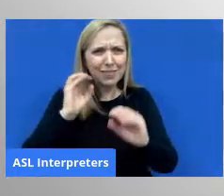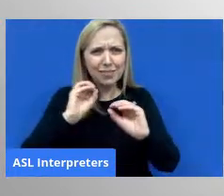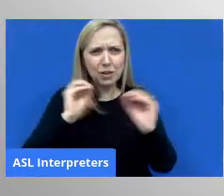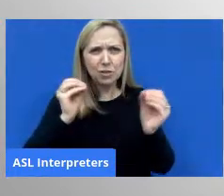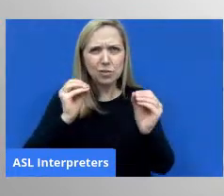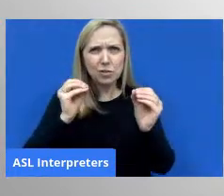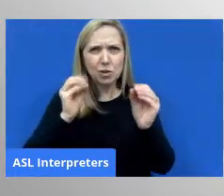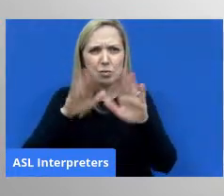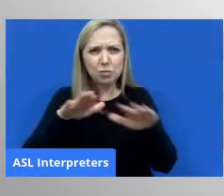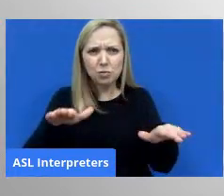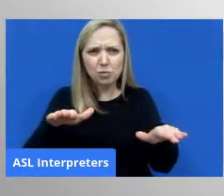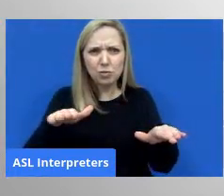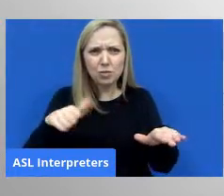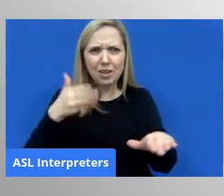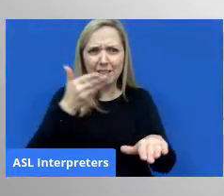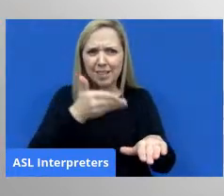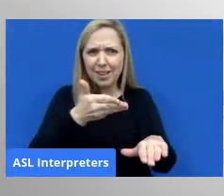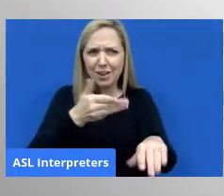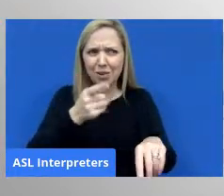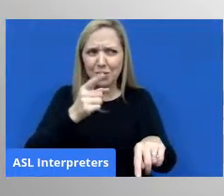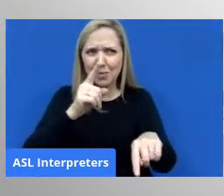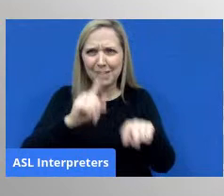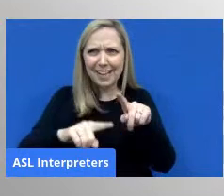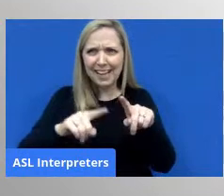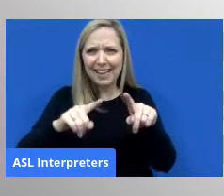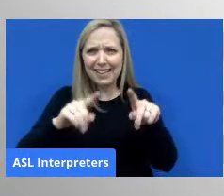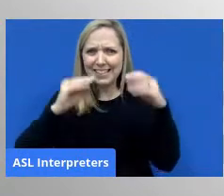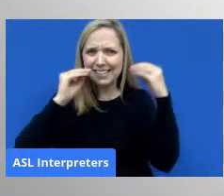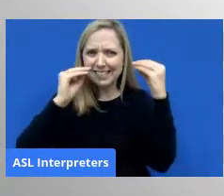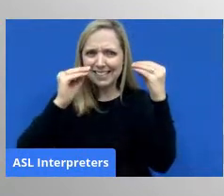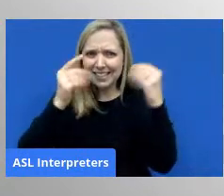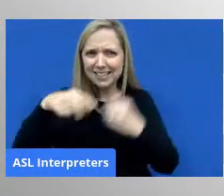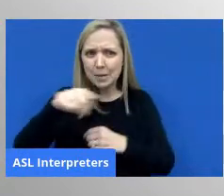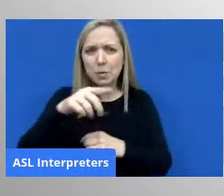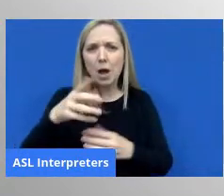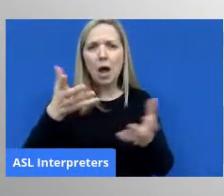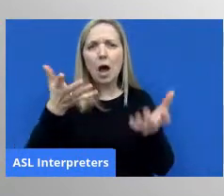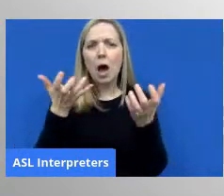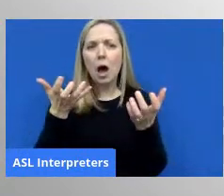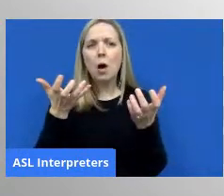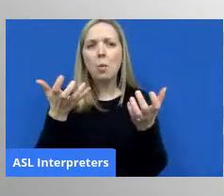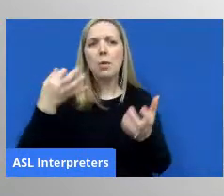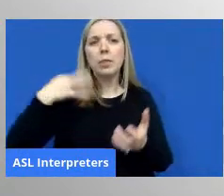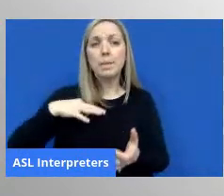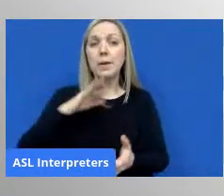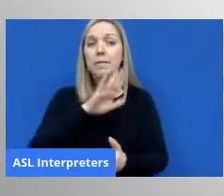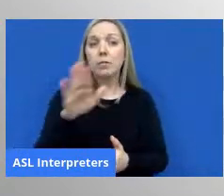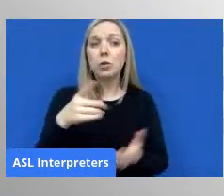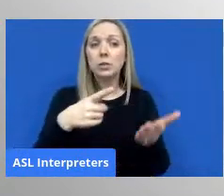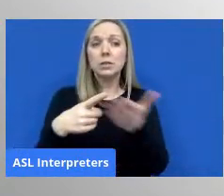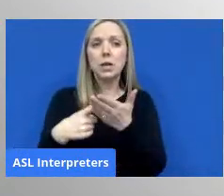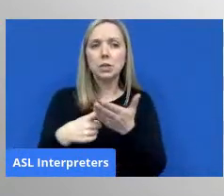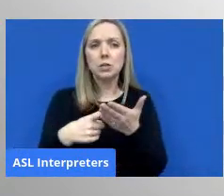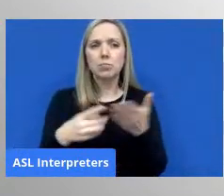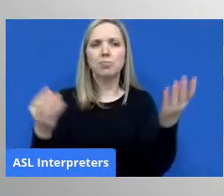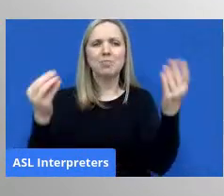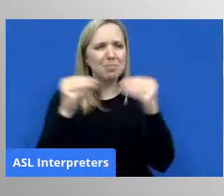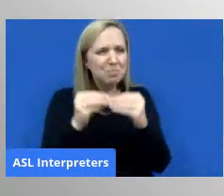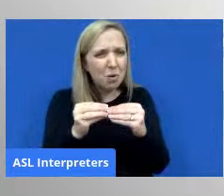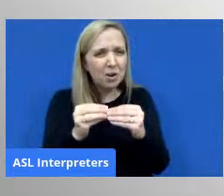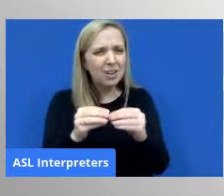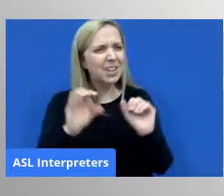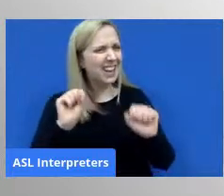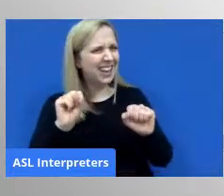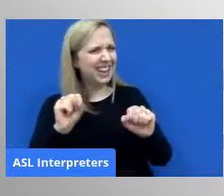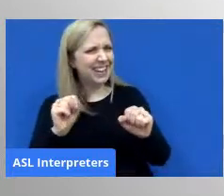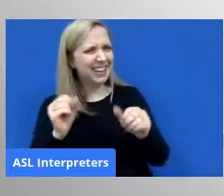I'm just asking. I would like to get the benefit of y'all's discussion a little bit more. May I interrupt